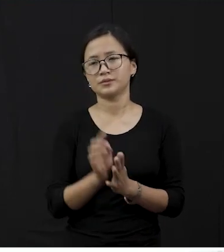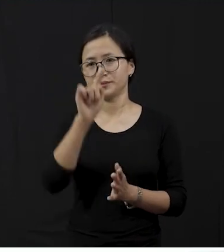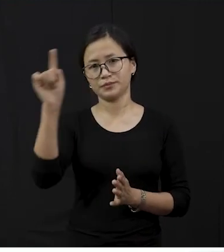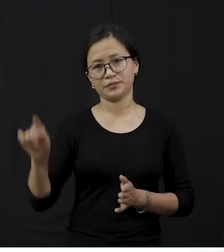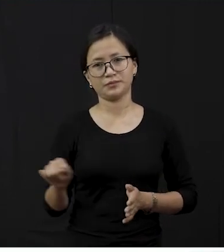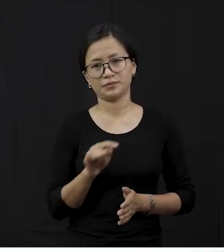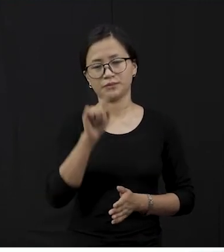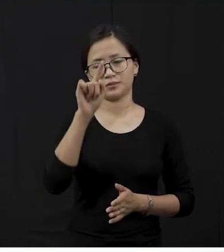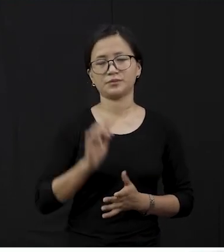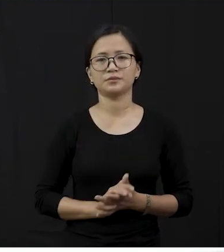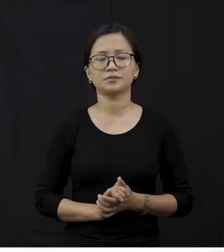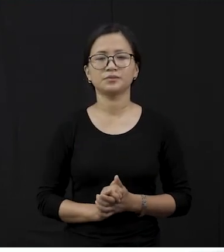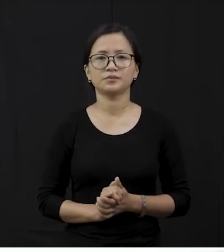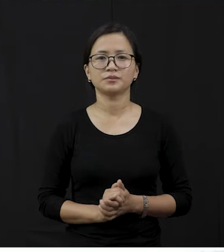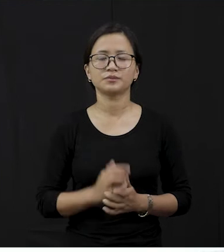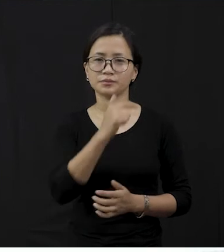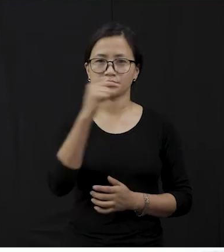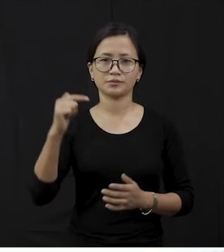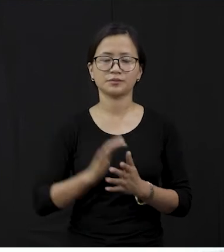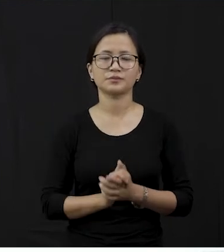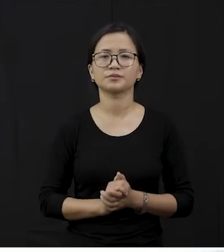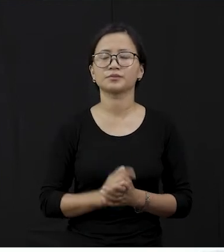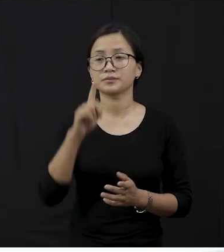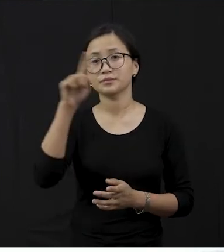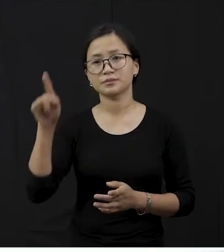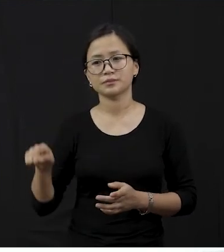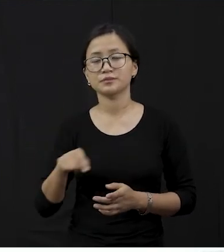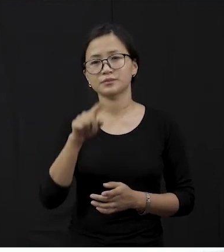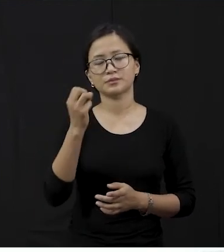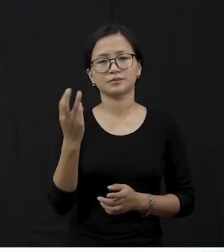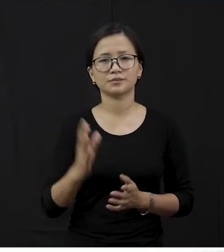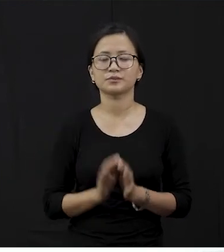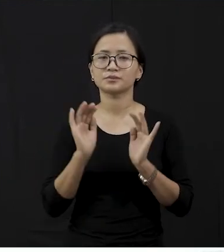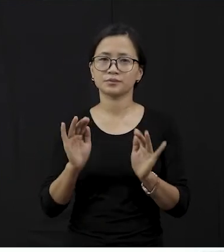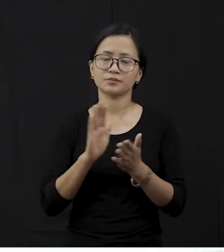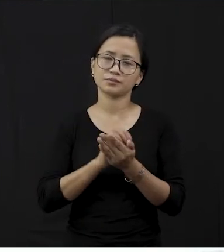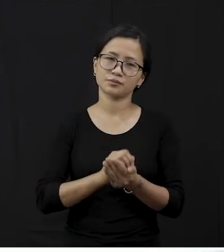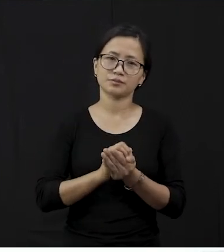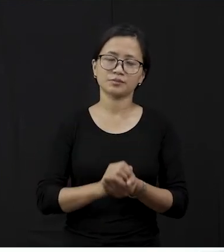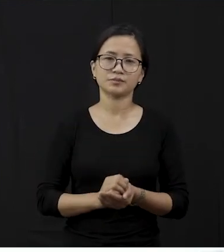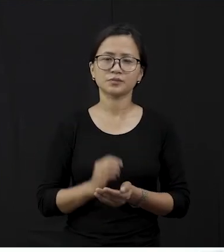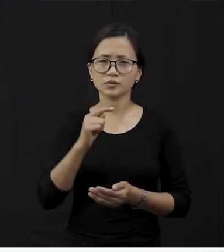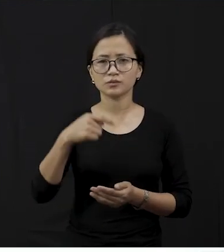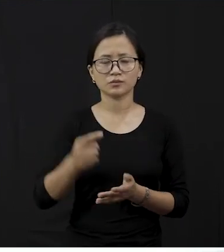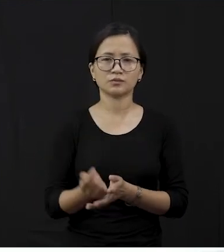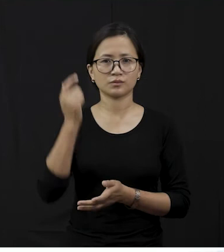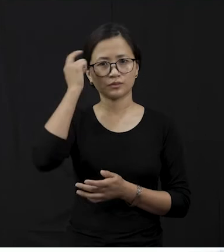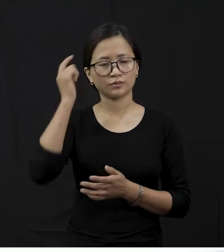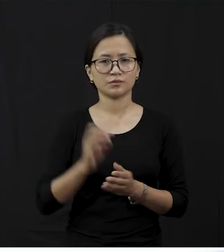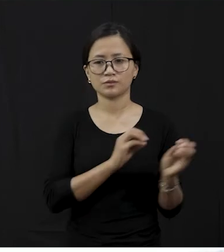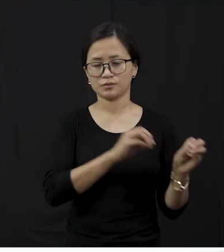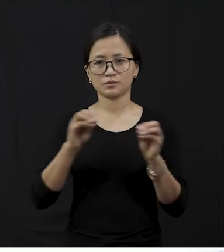square. To subtract in a number square, you have to keep two things always in your mind.